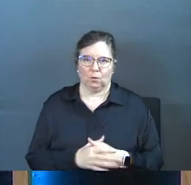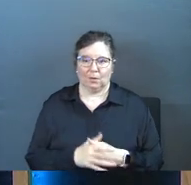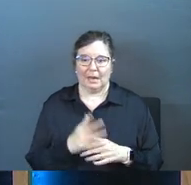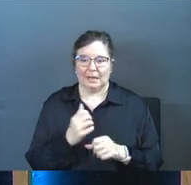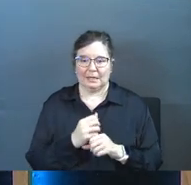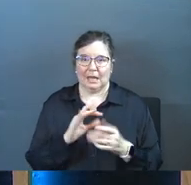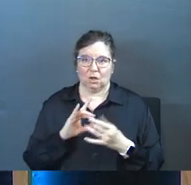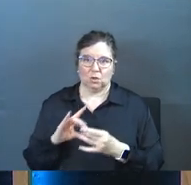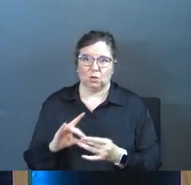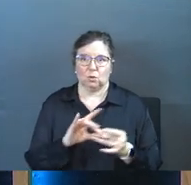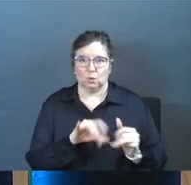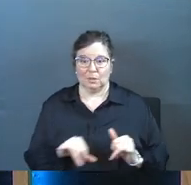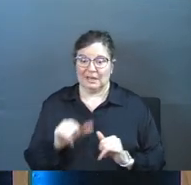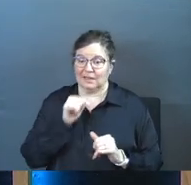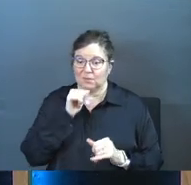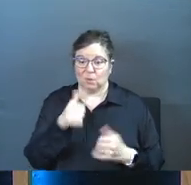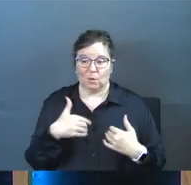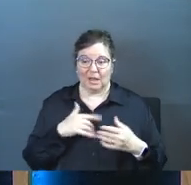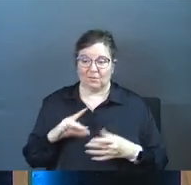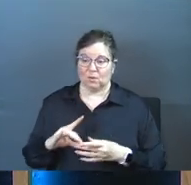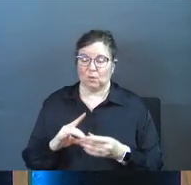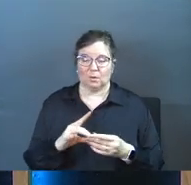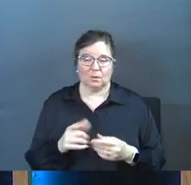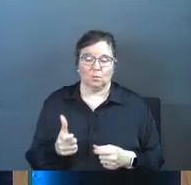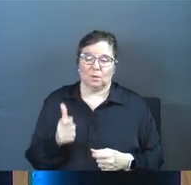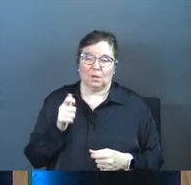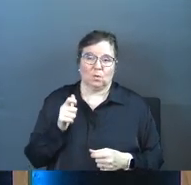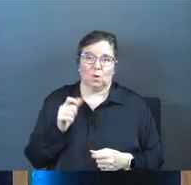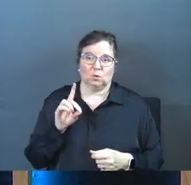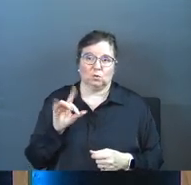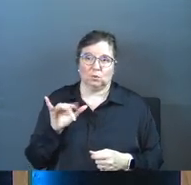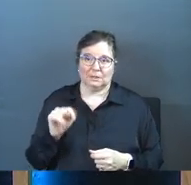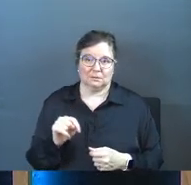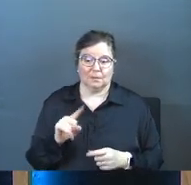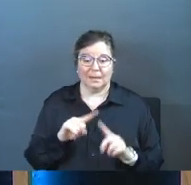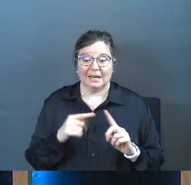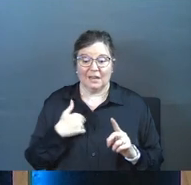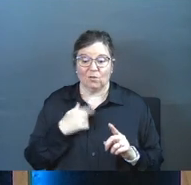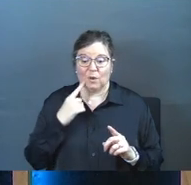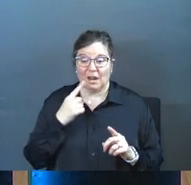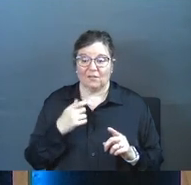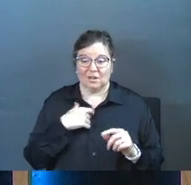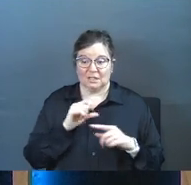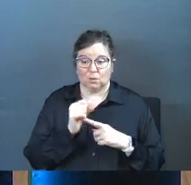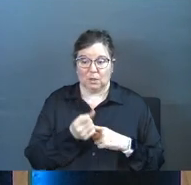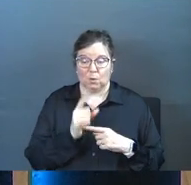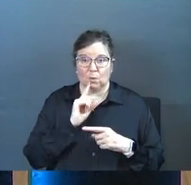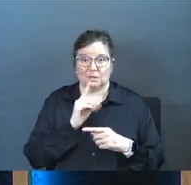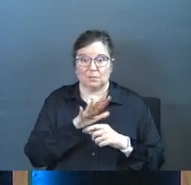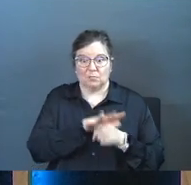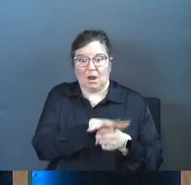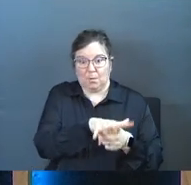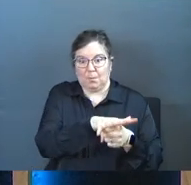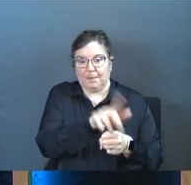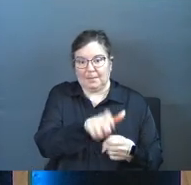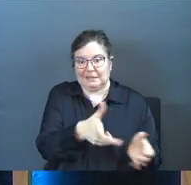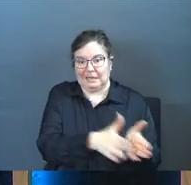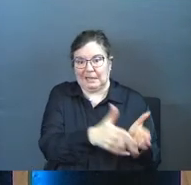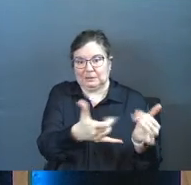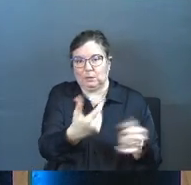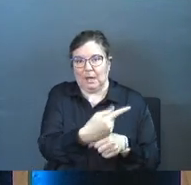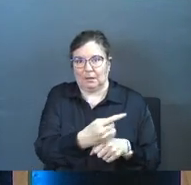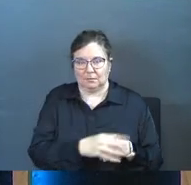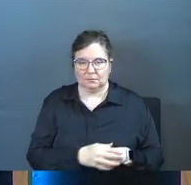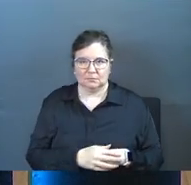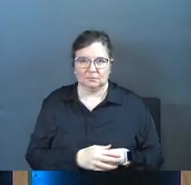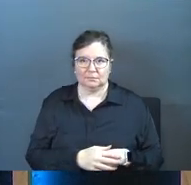and get unity. And if we don't have unity, we won't do it. But if we're ever in a situation where someone says, you've got to sign this